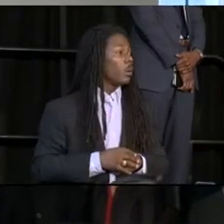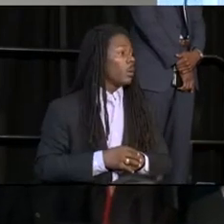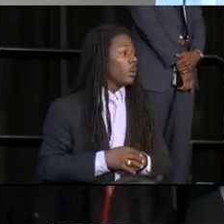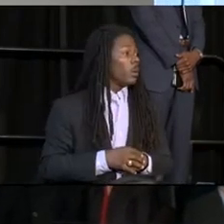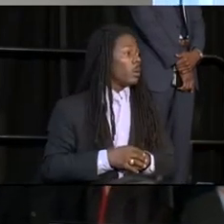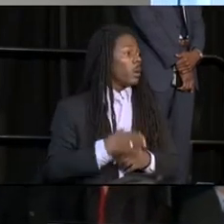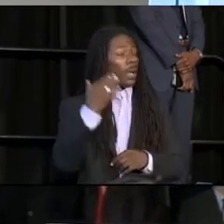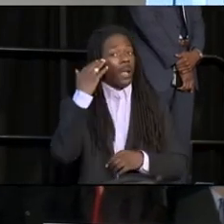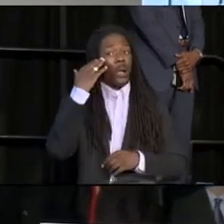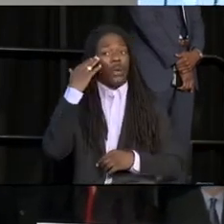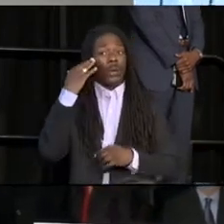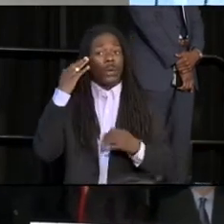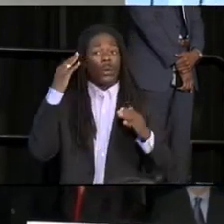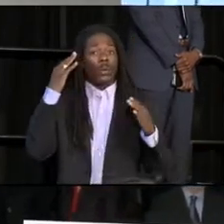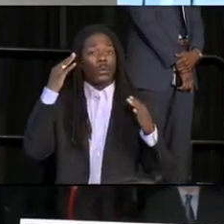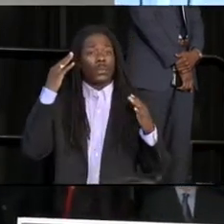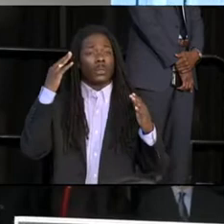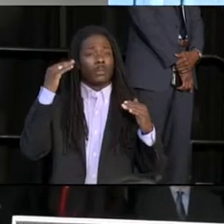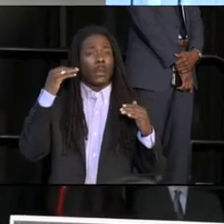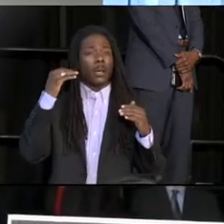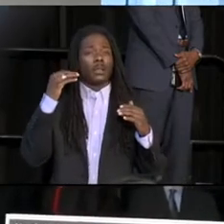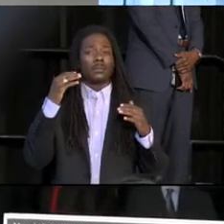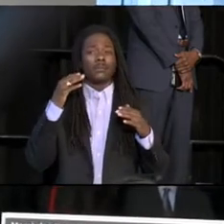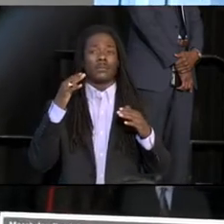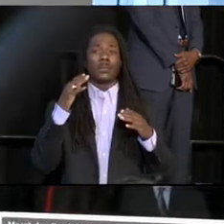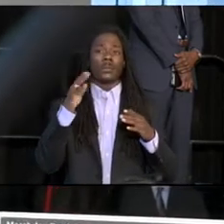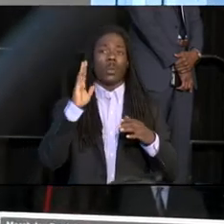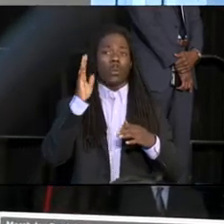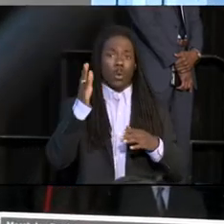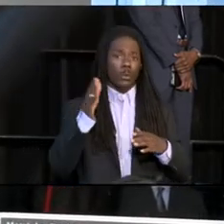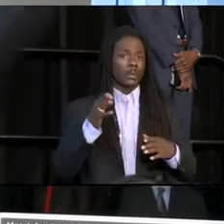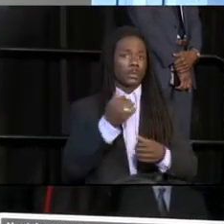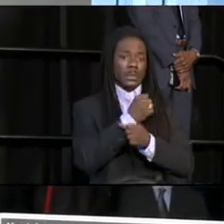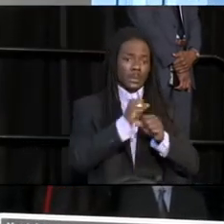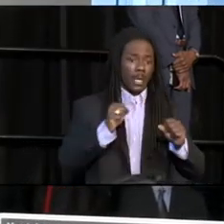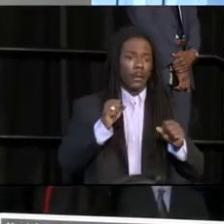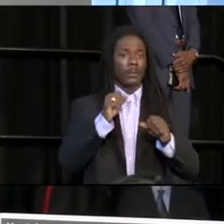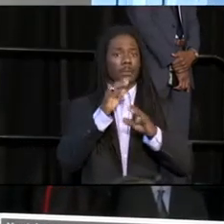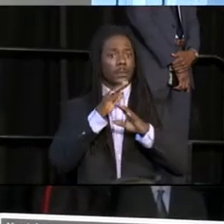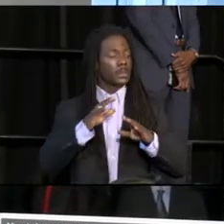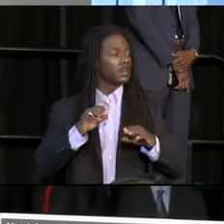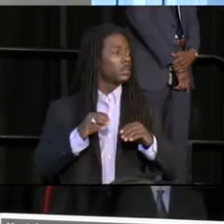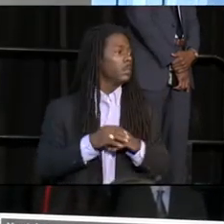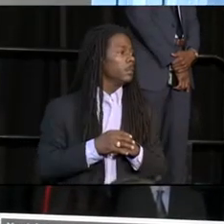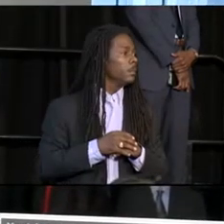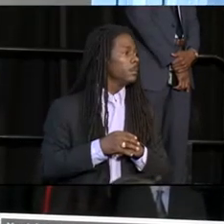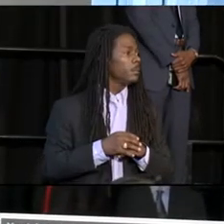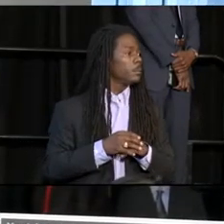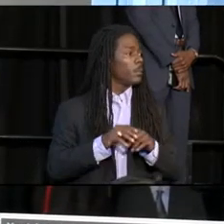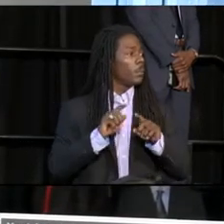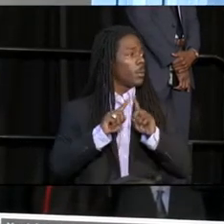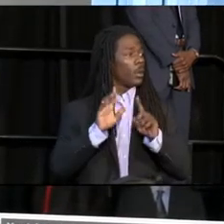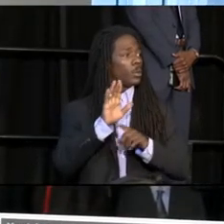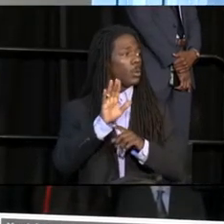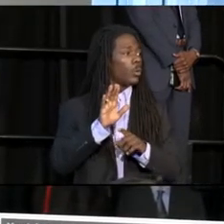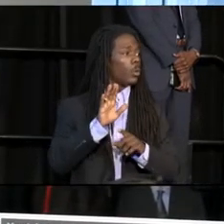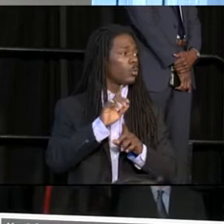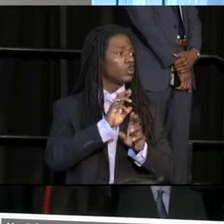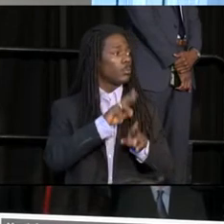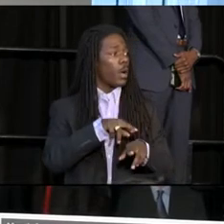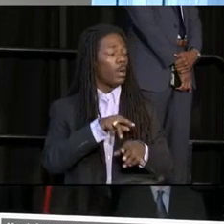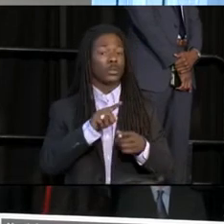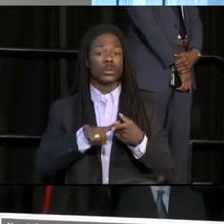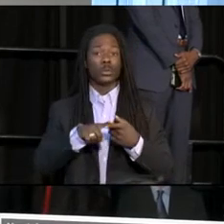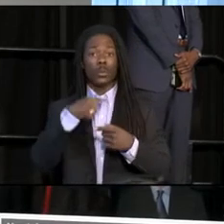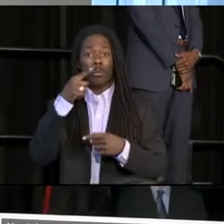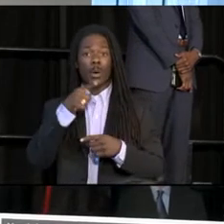you anticipate that this is a peaceful event, and you guys touched on how there are comprehensive public safety response. However, are there